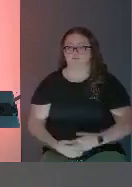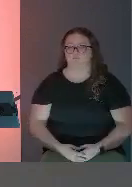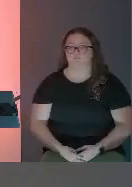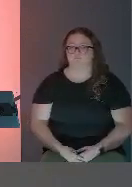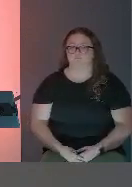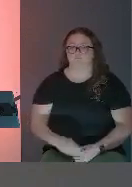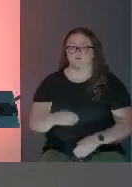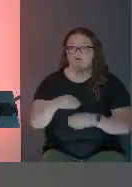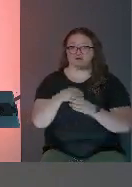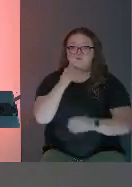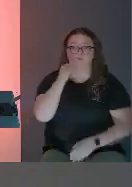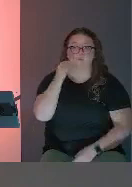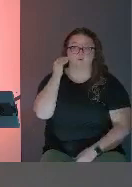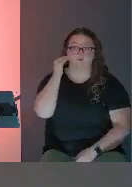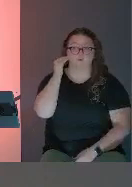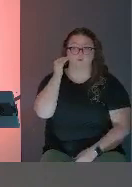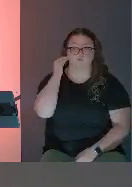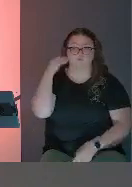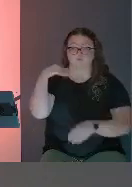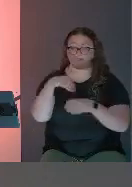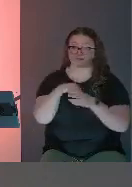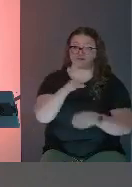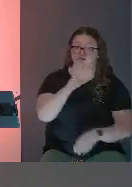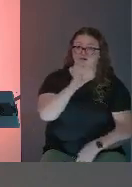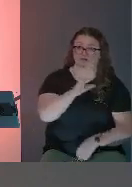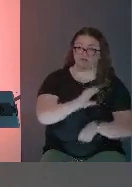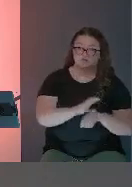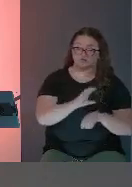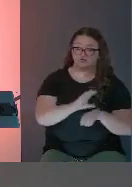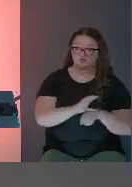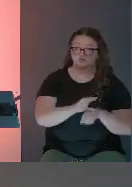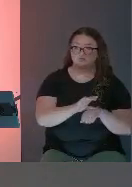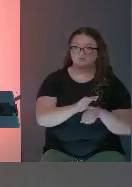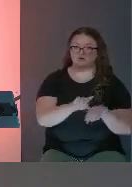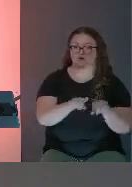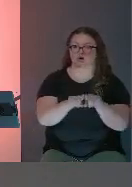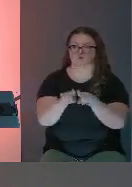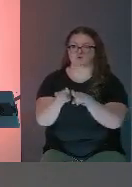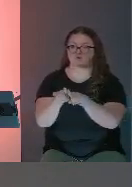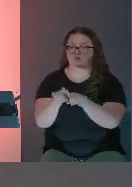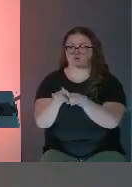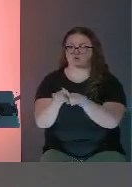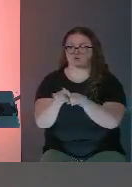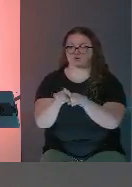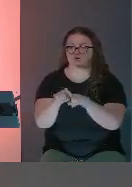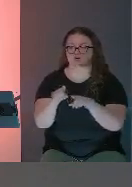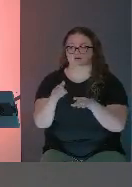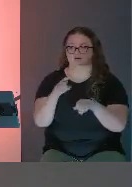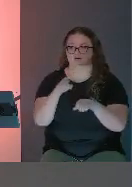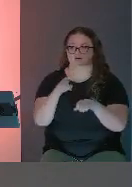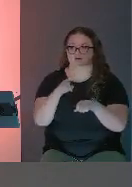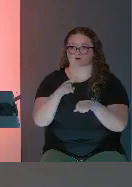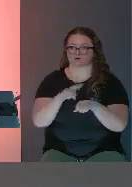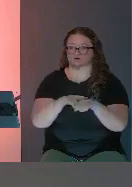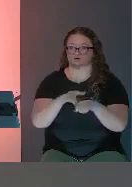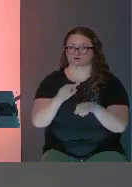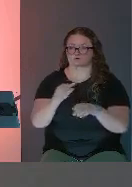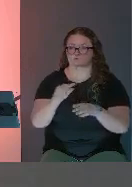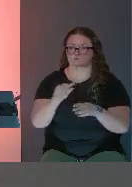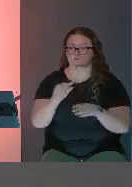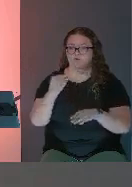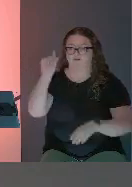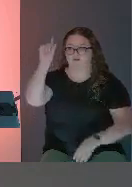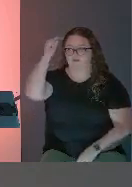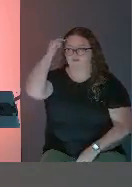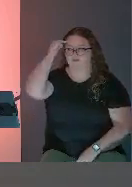home, in the church, and ultimately at the national government level. Because those